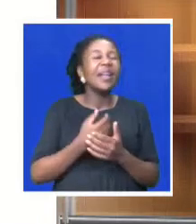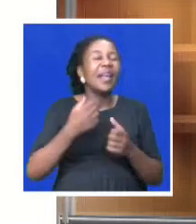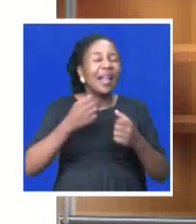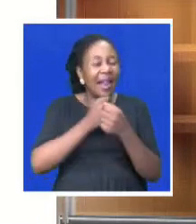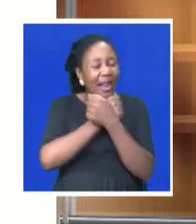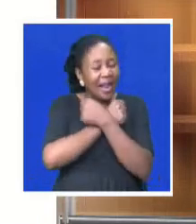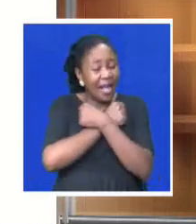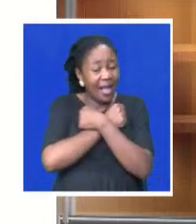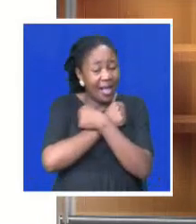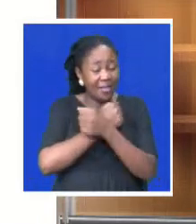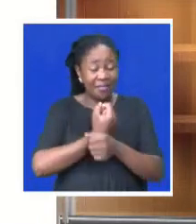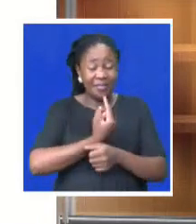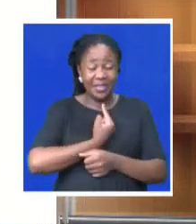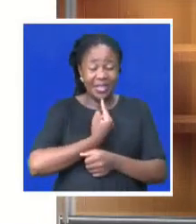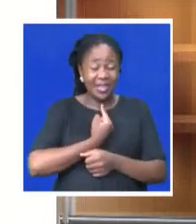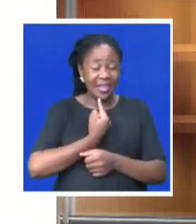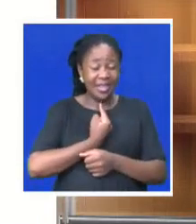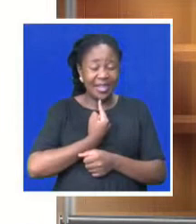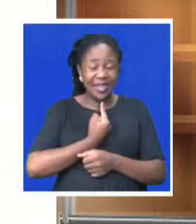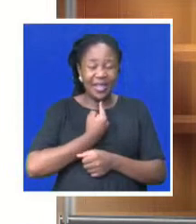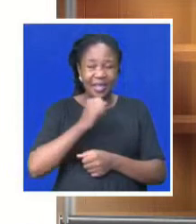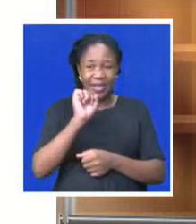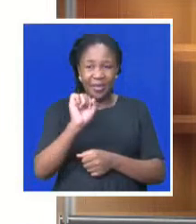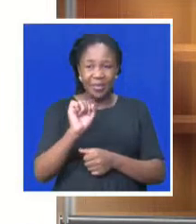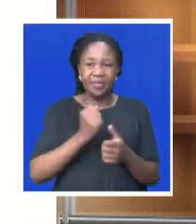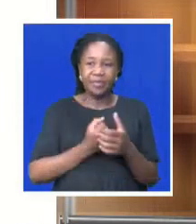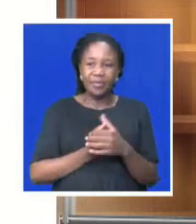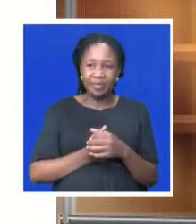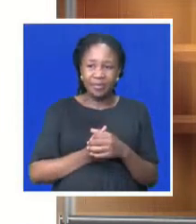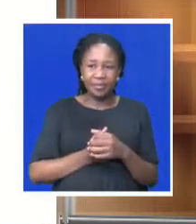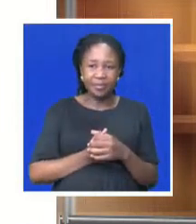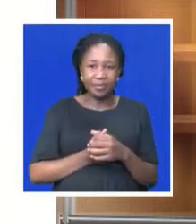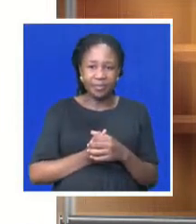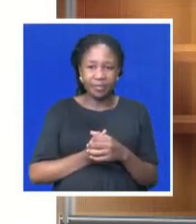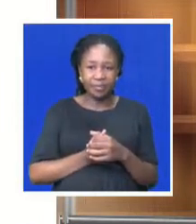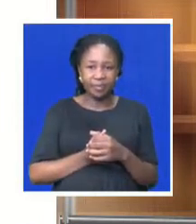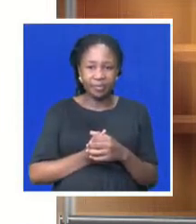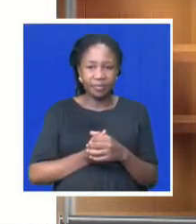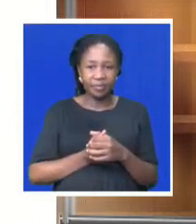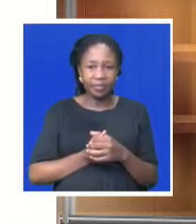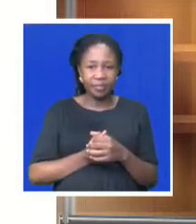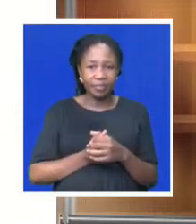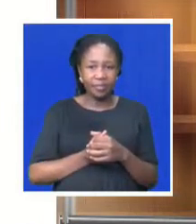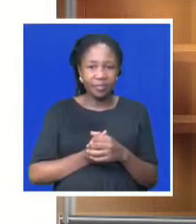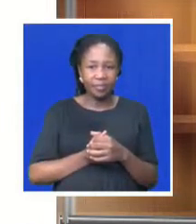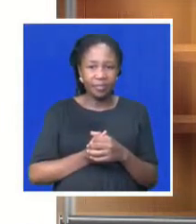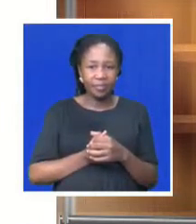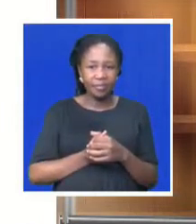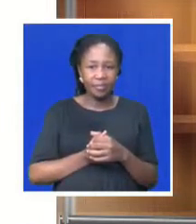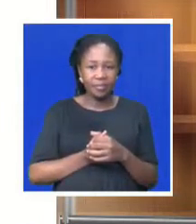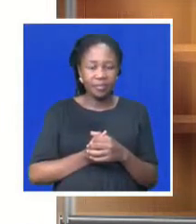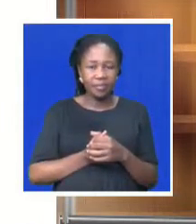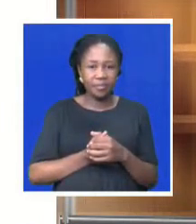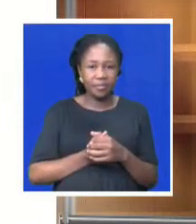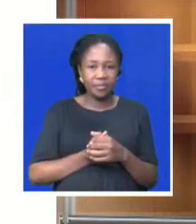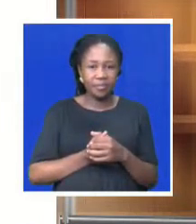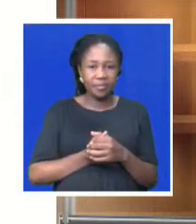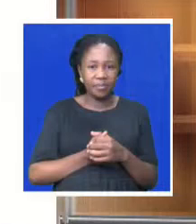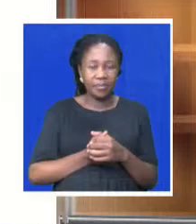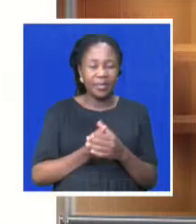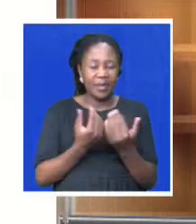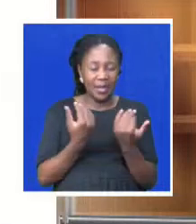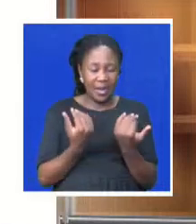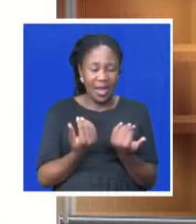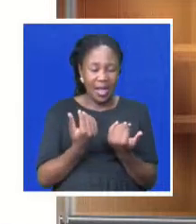are, because you are special. Dear Lena, please note this.